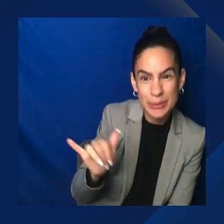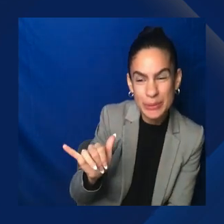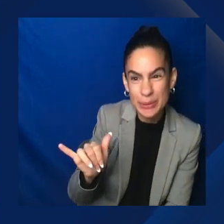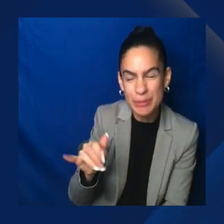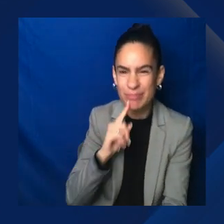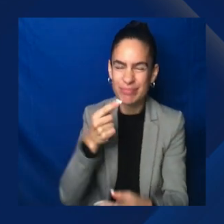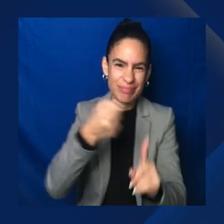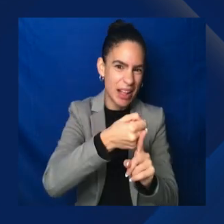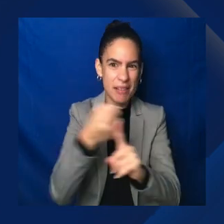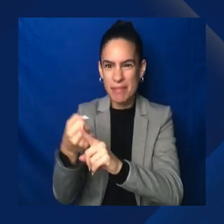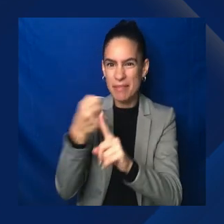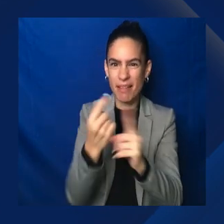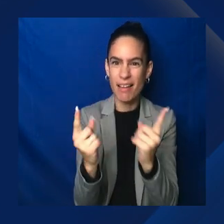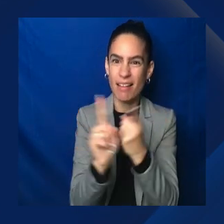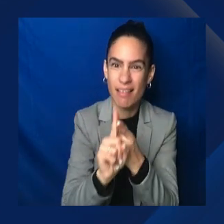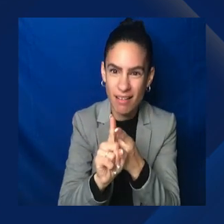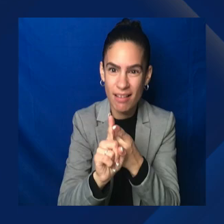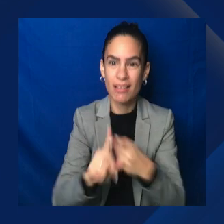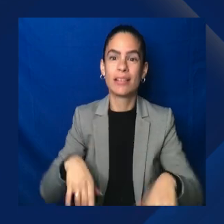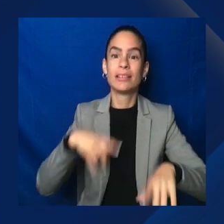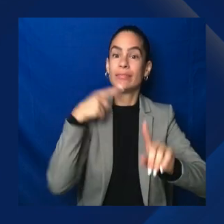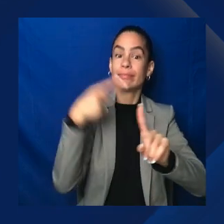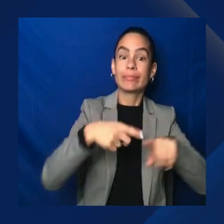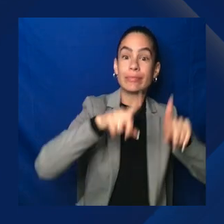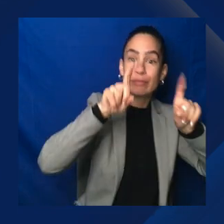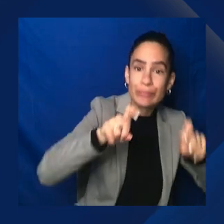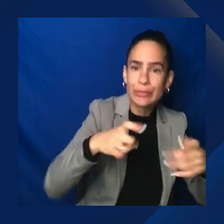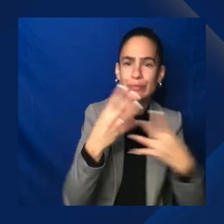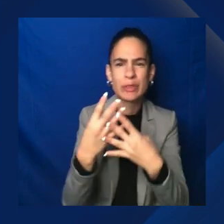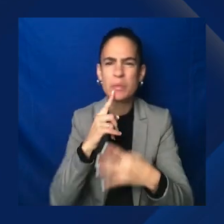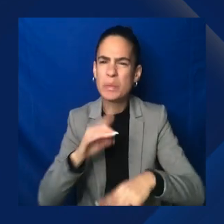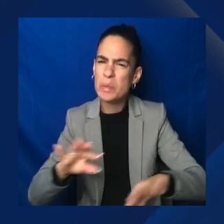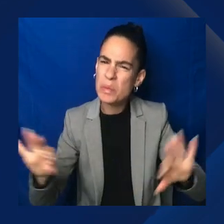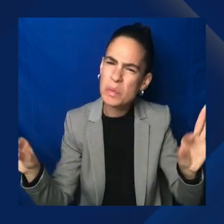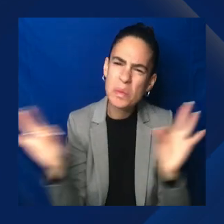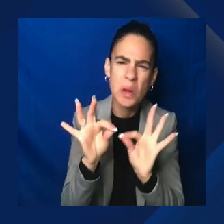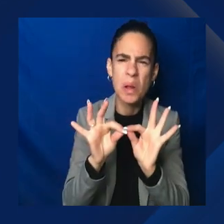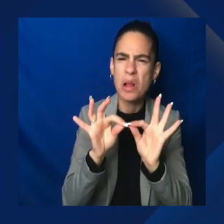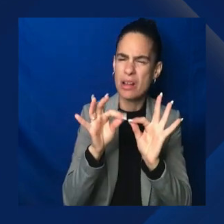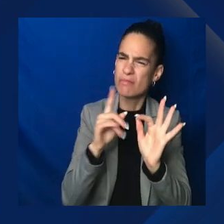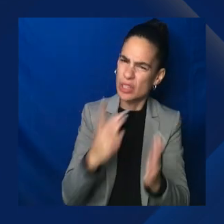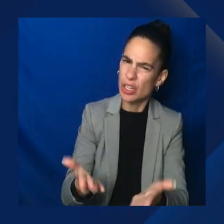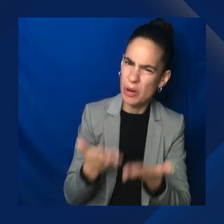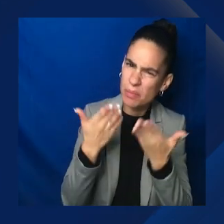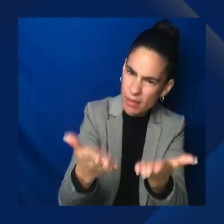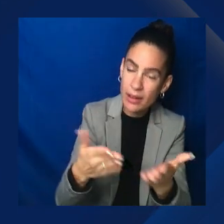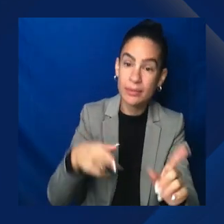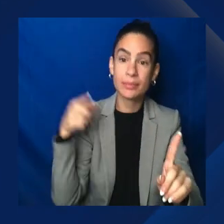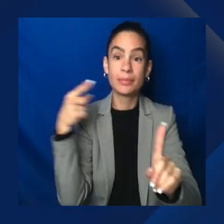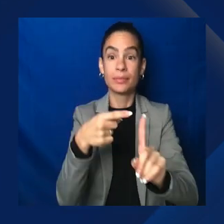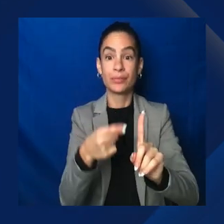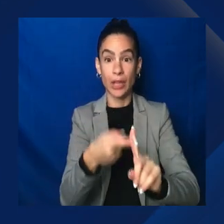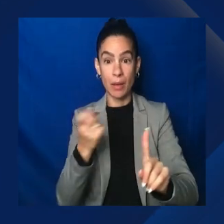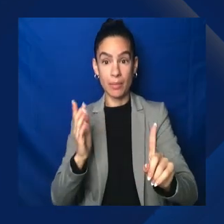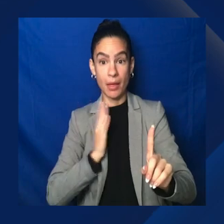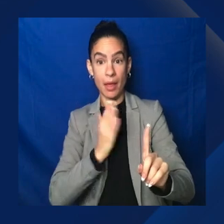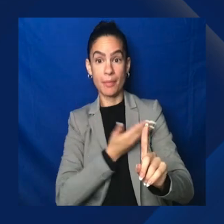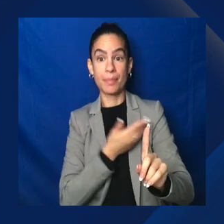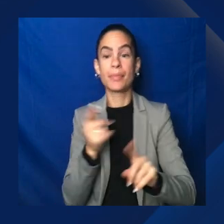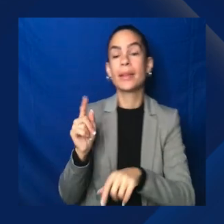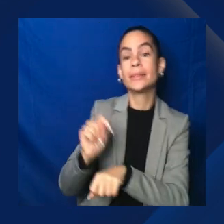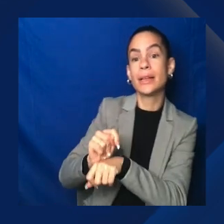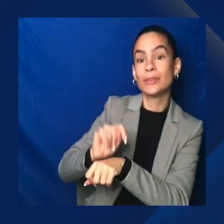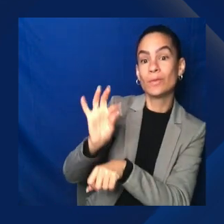is recommended by our U.S. Preventative Task Force. And we have made substantial